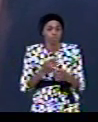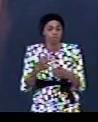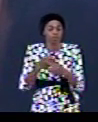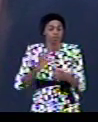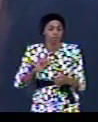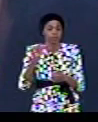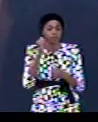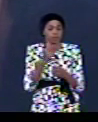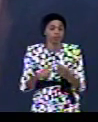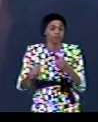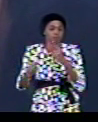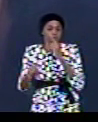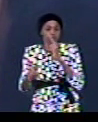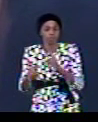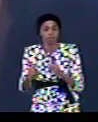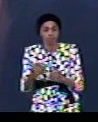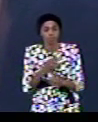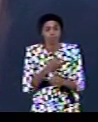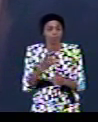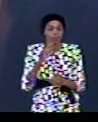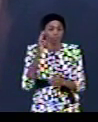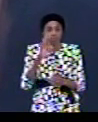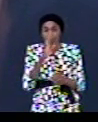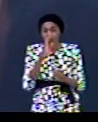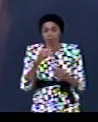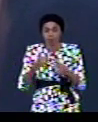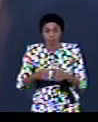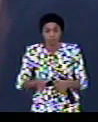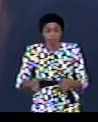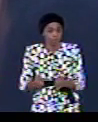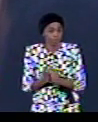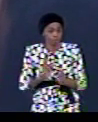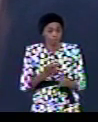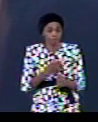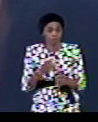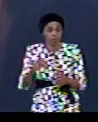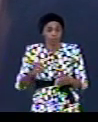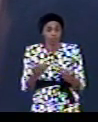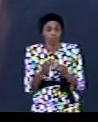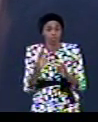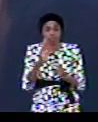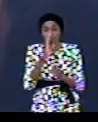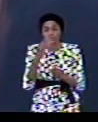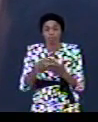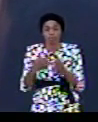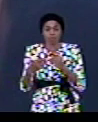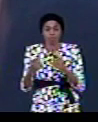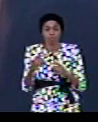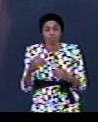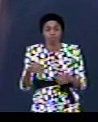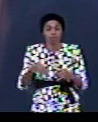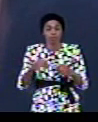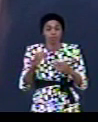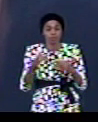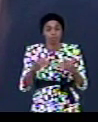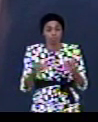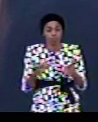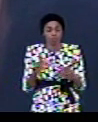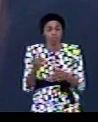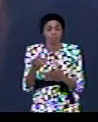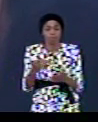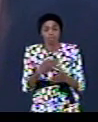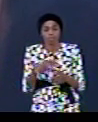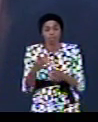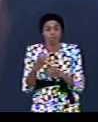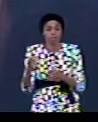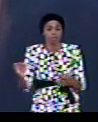you. And ye shall dwell with us, and the land shall be before you. Dwell and trade ye therein, and